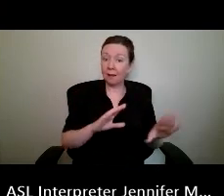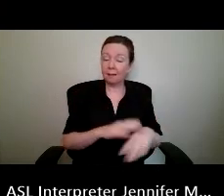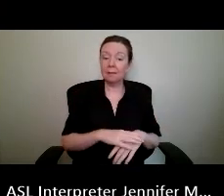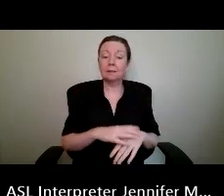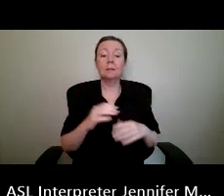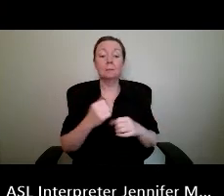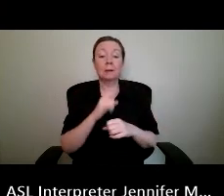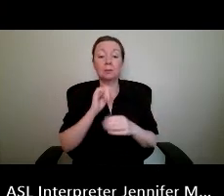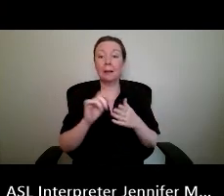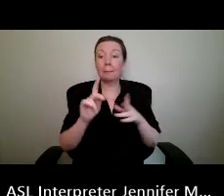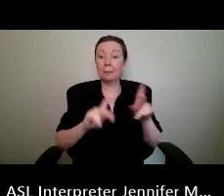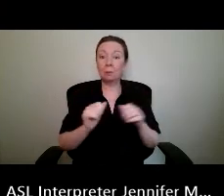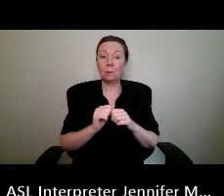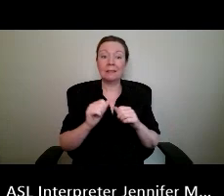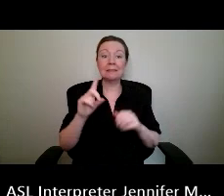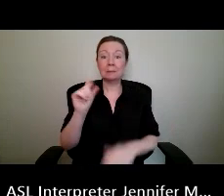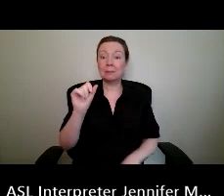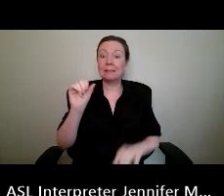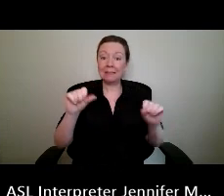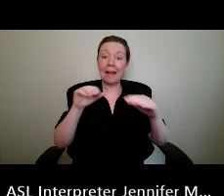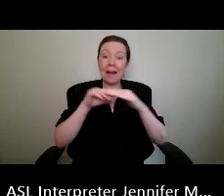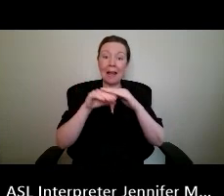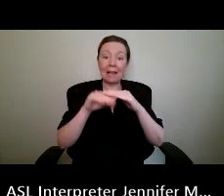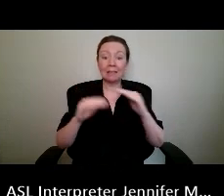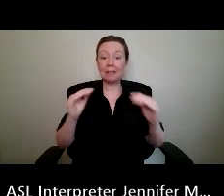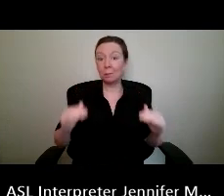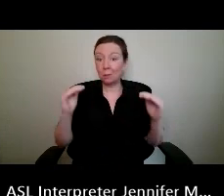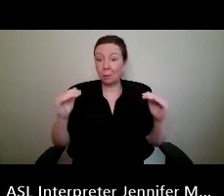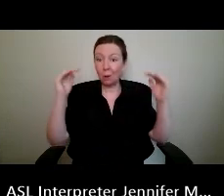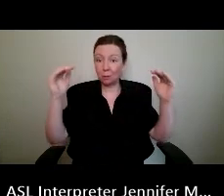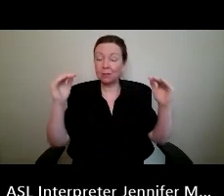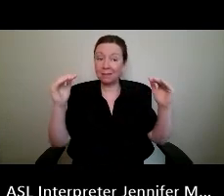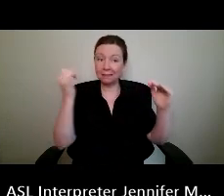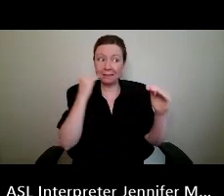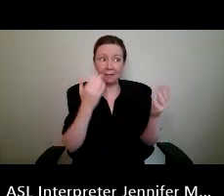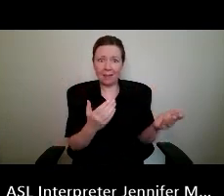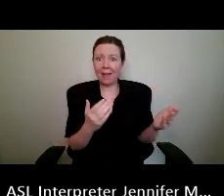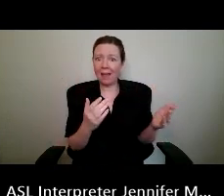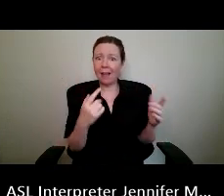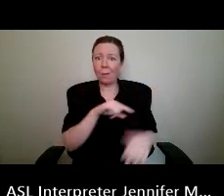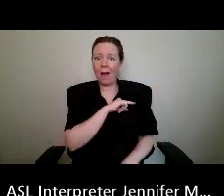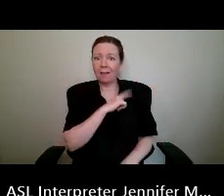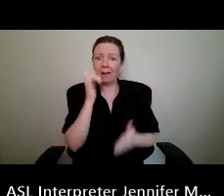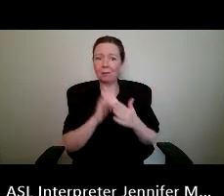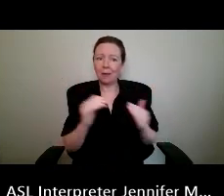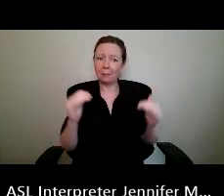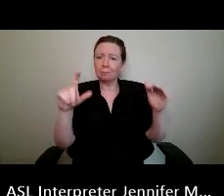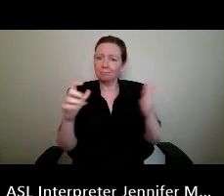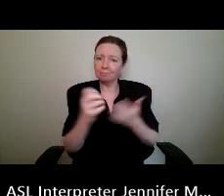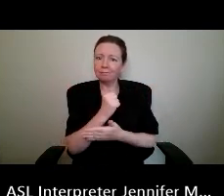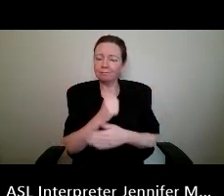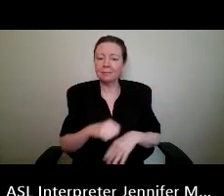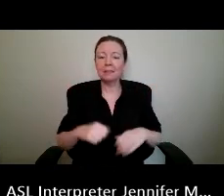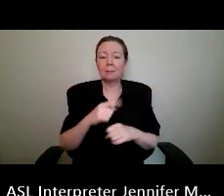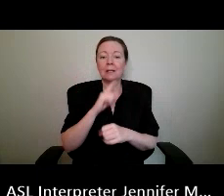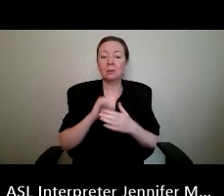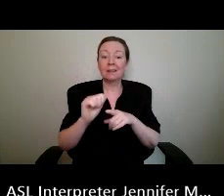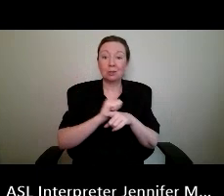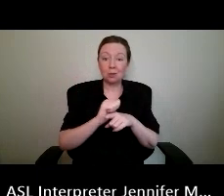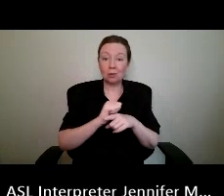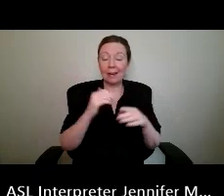that people with disabilities are able to access certain promotions, again, as long as they qualify for that promotion. Ensure that training